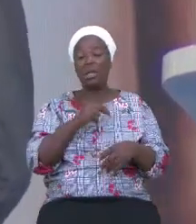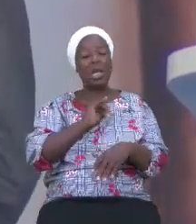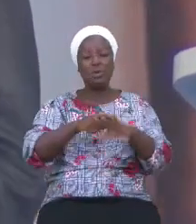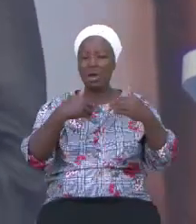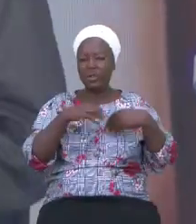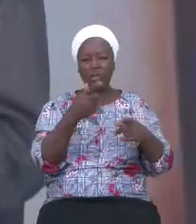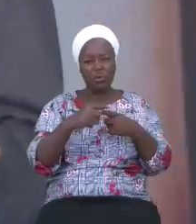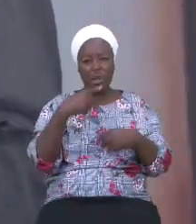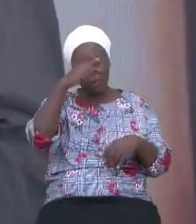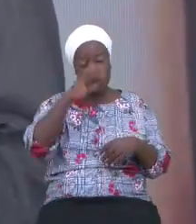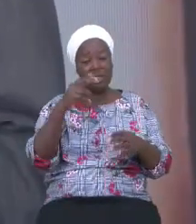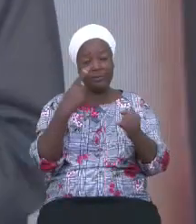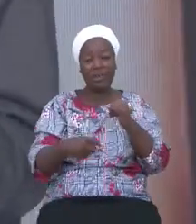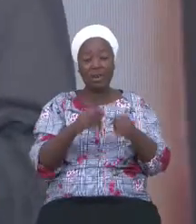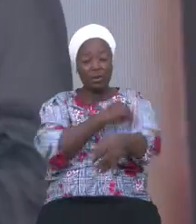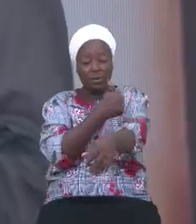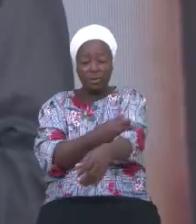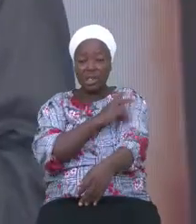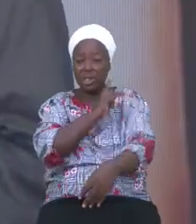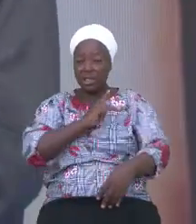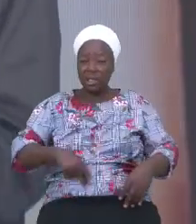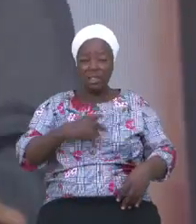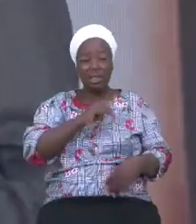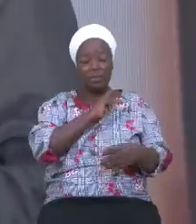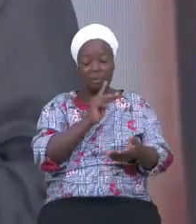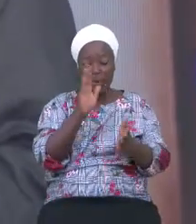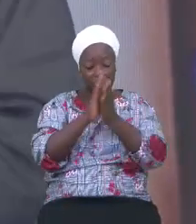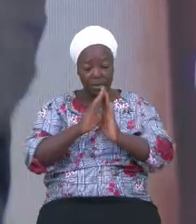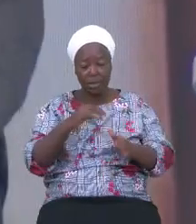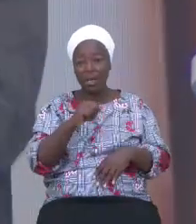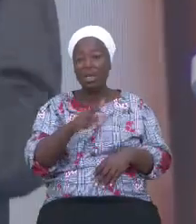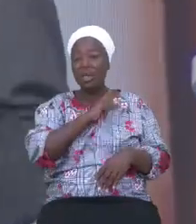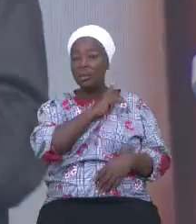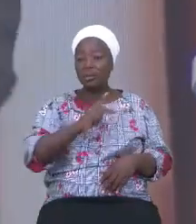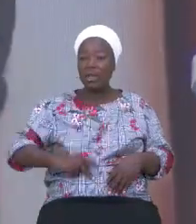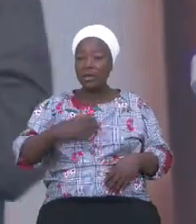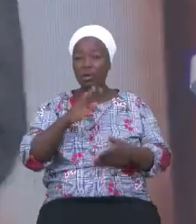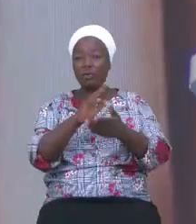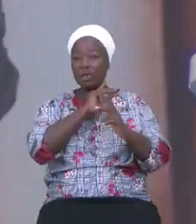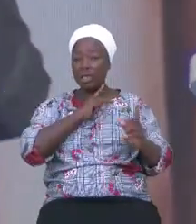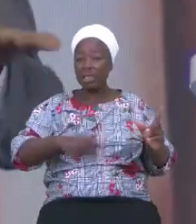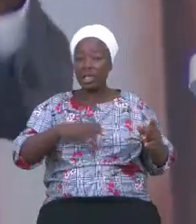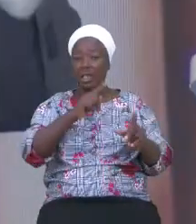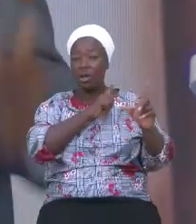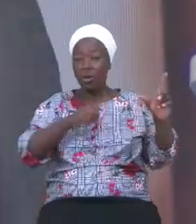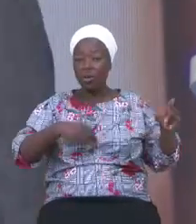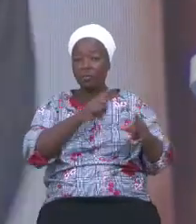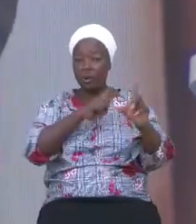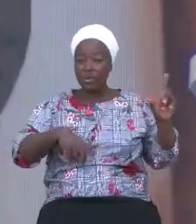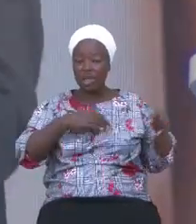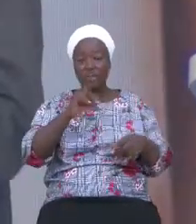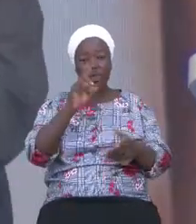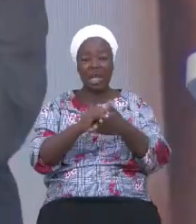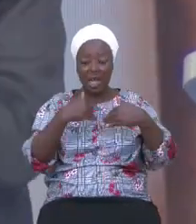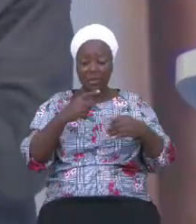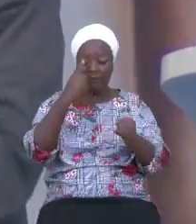spoken. Christ, the King, the Prince of Peace, the Lord of Lords, and the one that has the mercy coming from the Father directly,